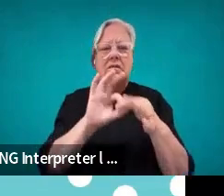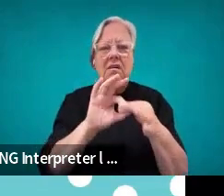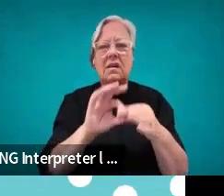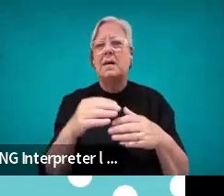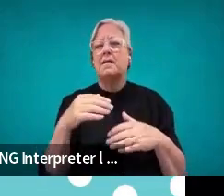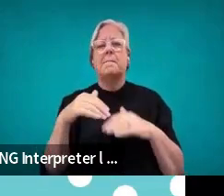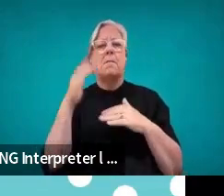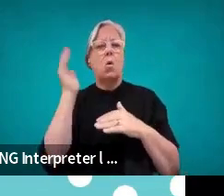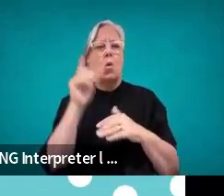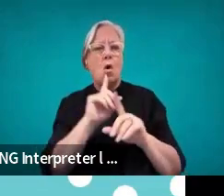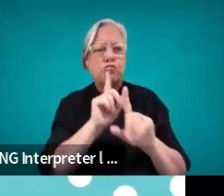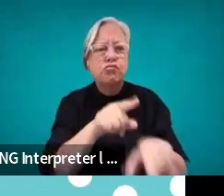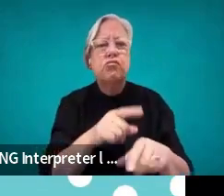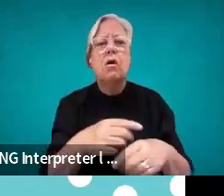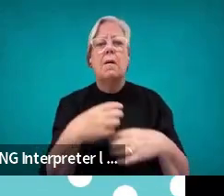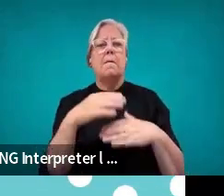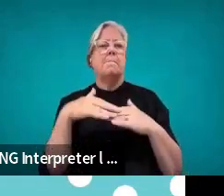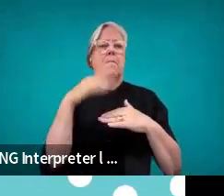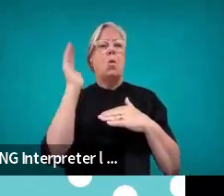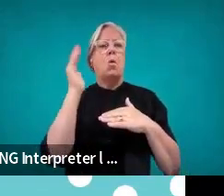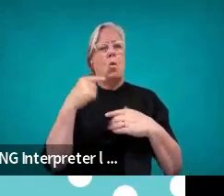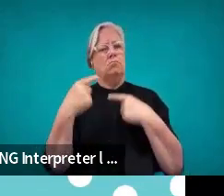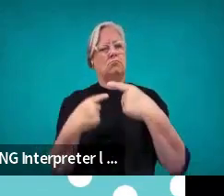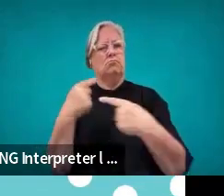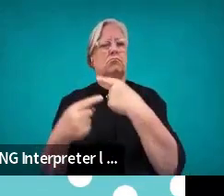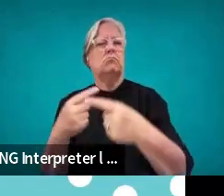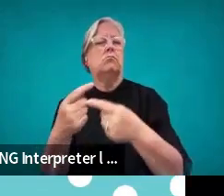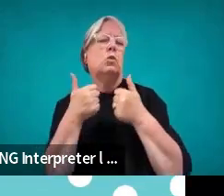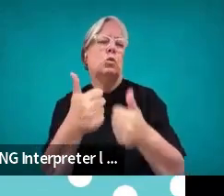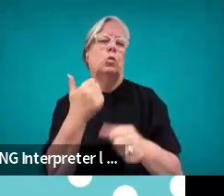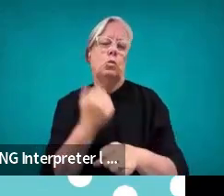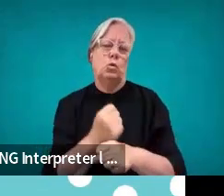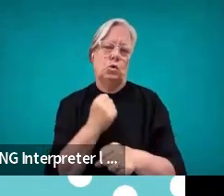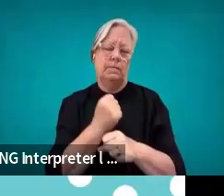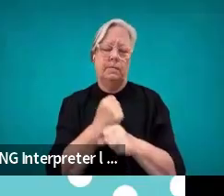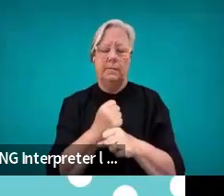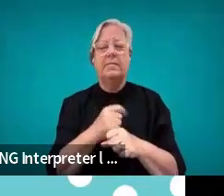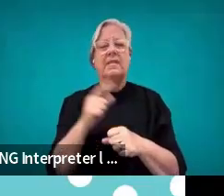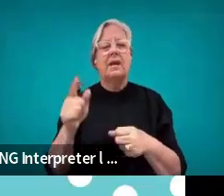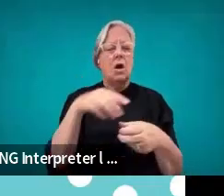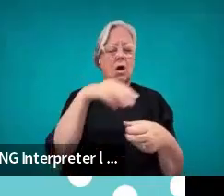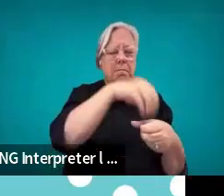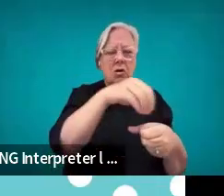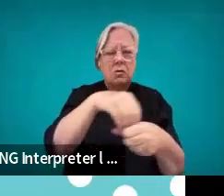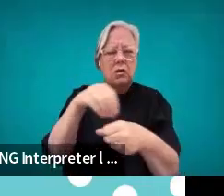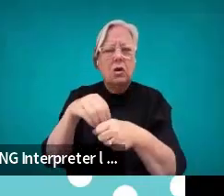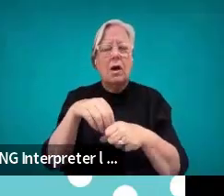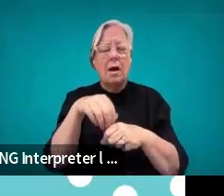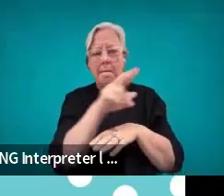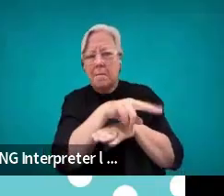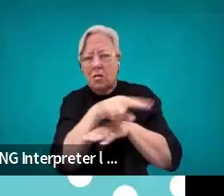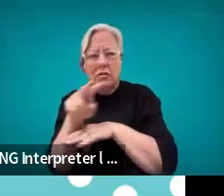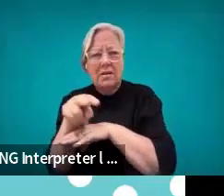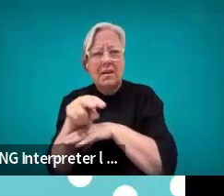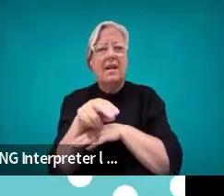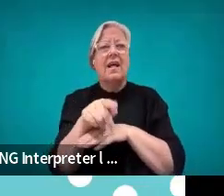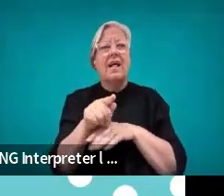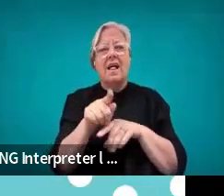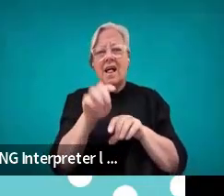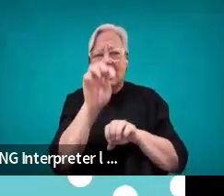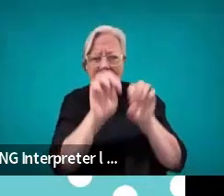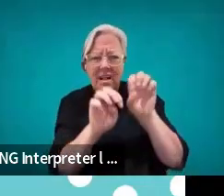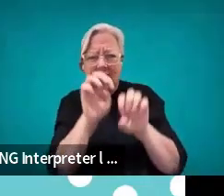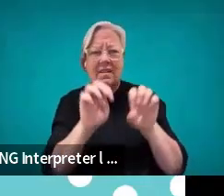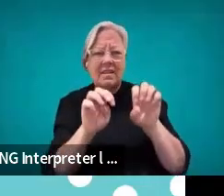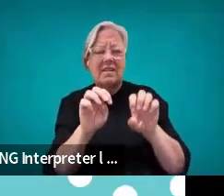and sustainable work. So what is participatory monitoring, evaluation, and reporting, or